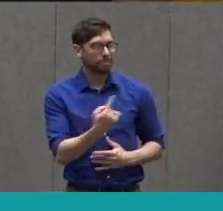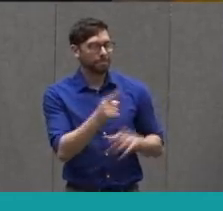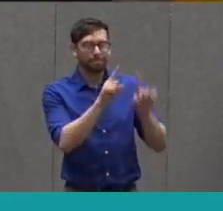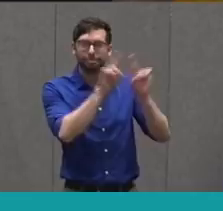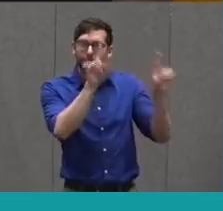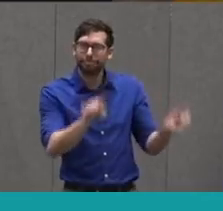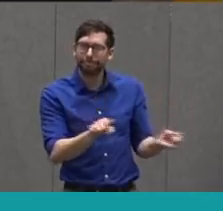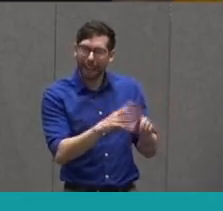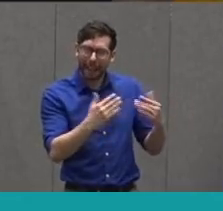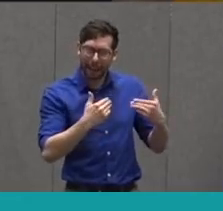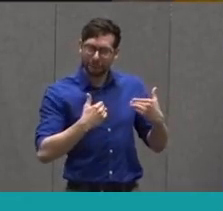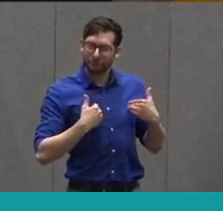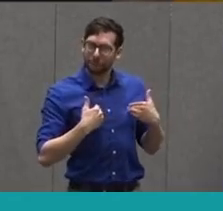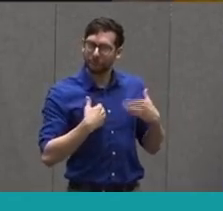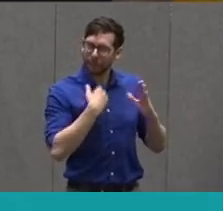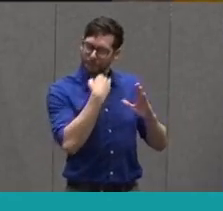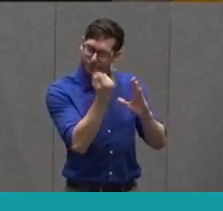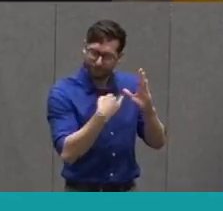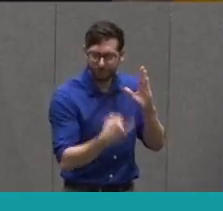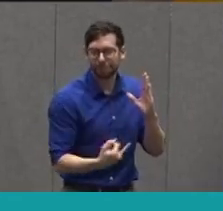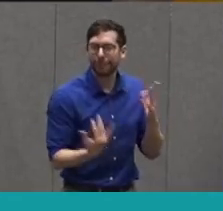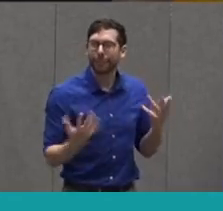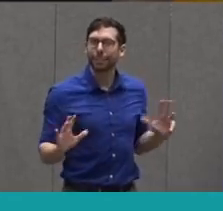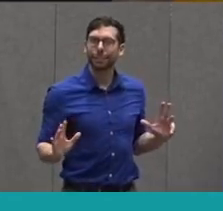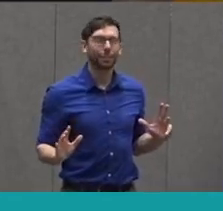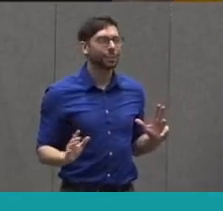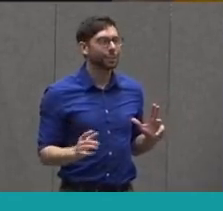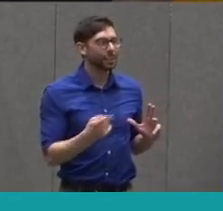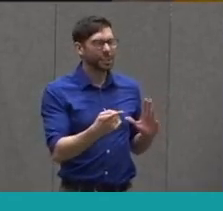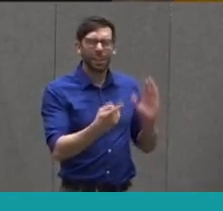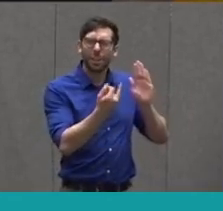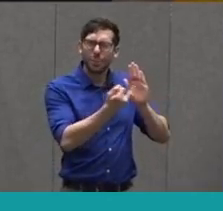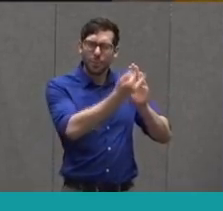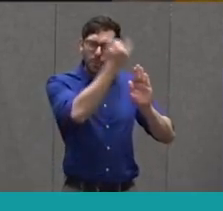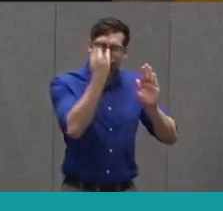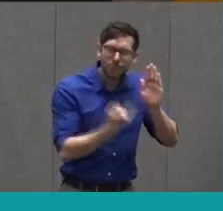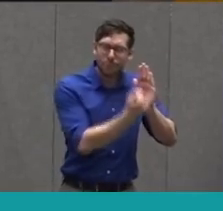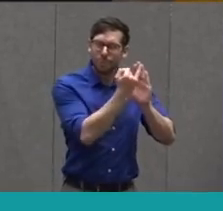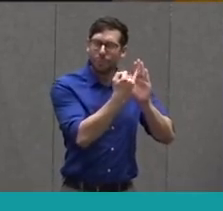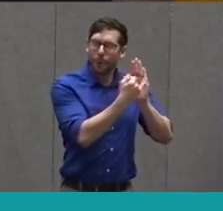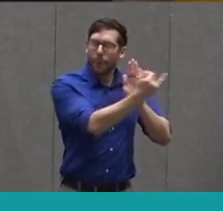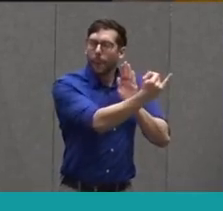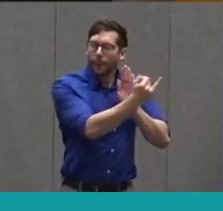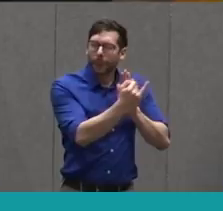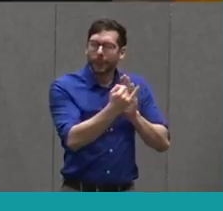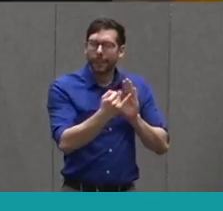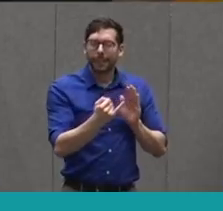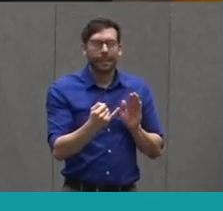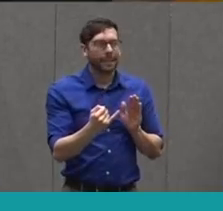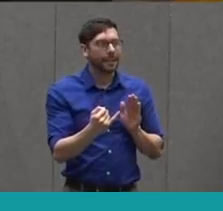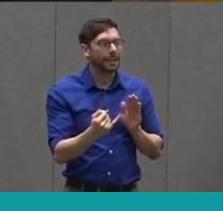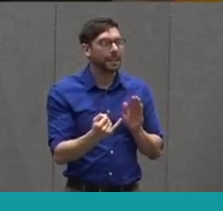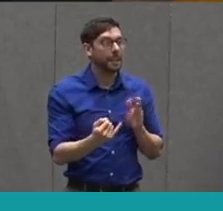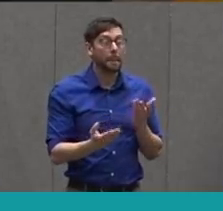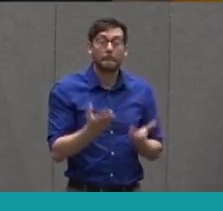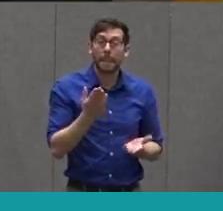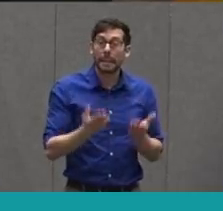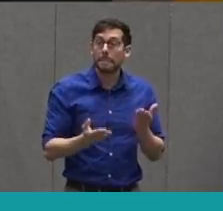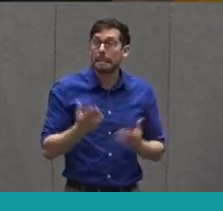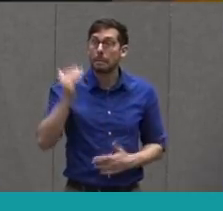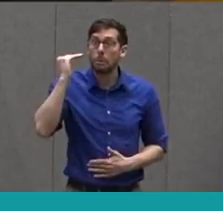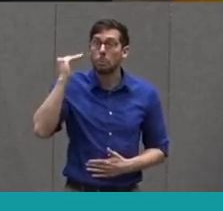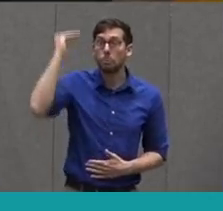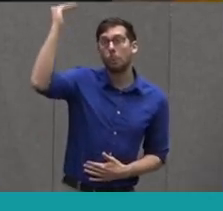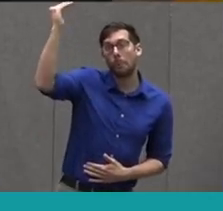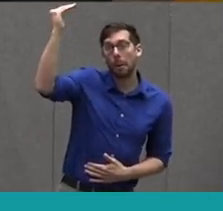with here. So this is a round shape of a squiggle. So this might be something that an older person or a grown-up in